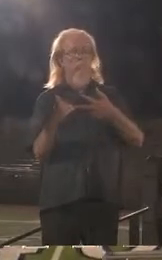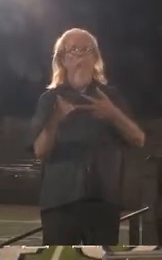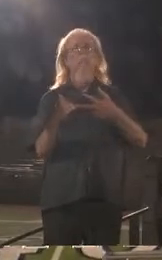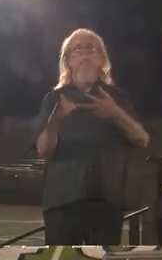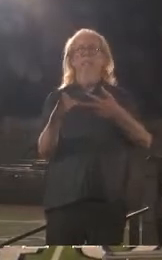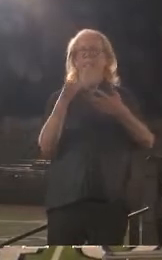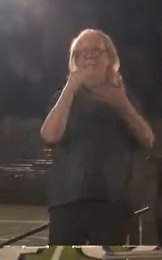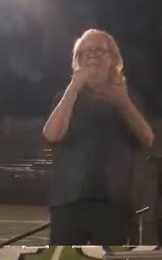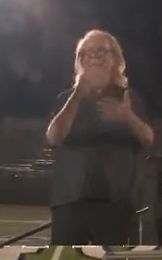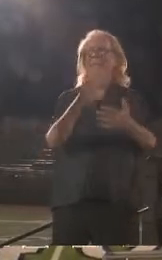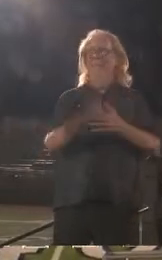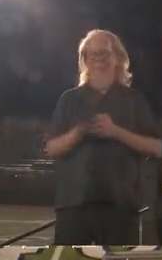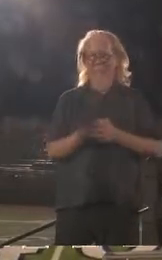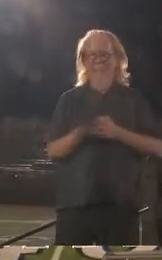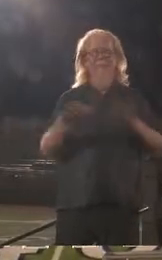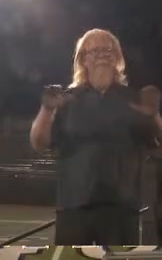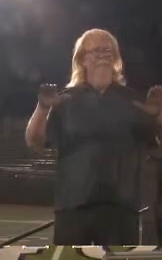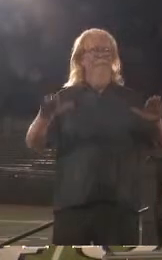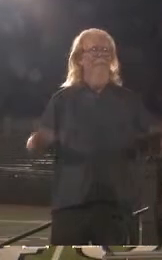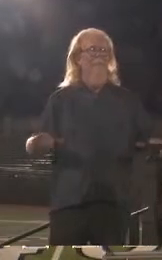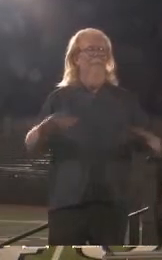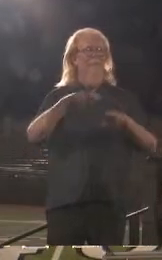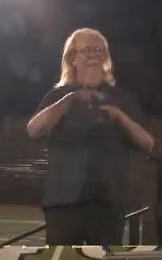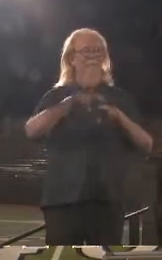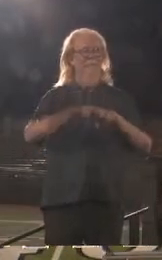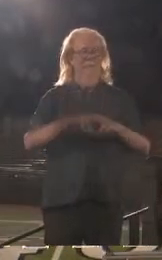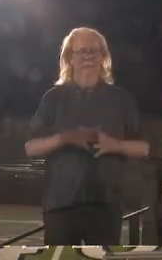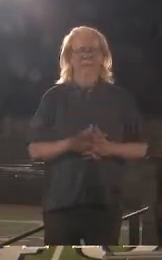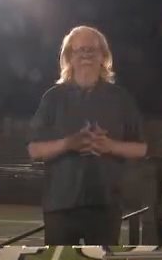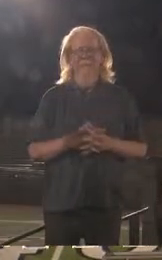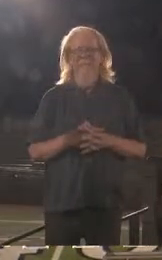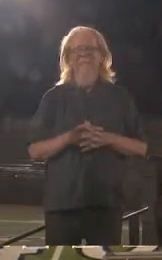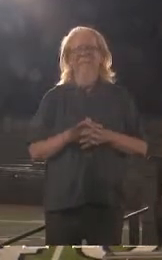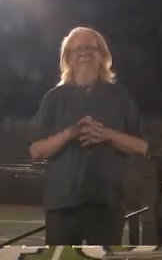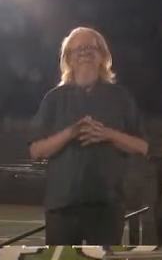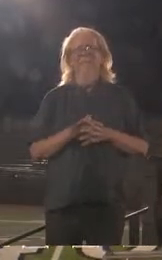Thank you. You may be seated.